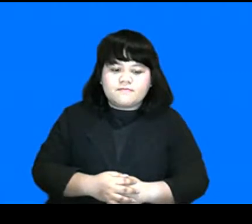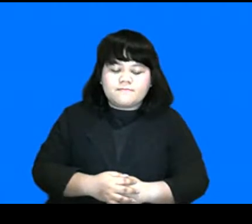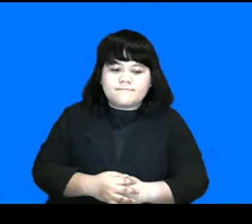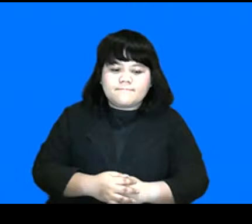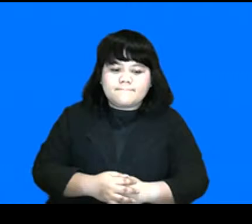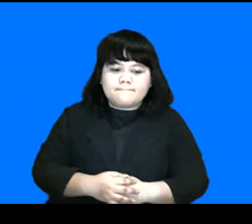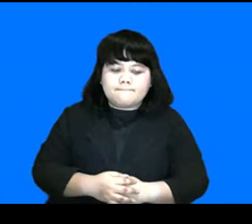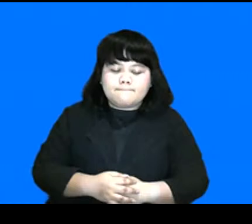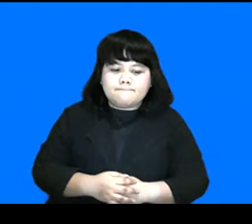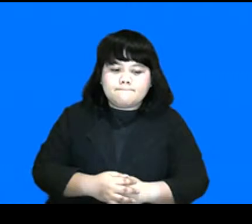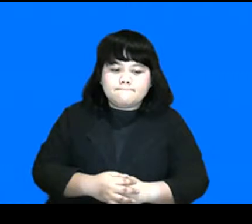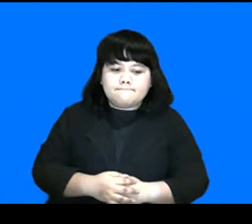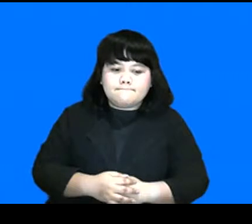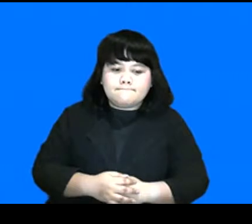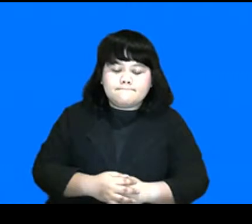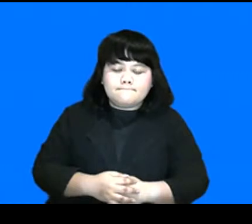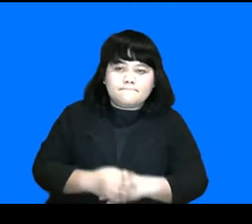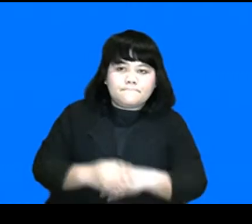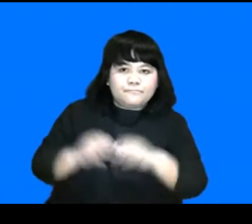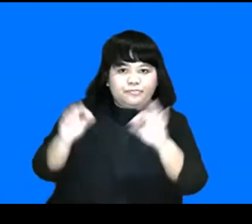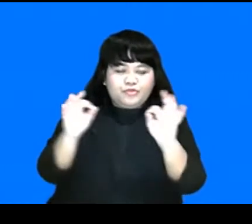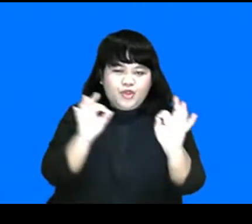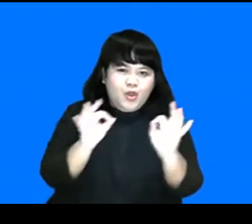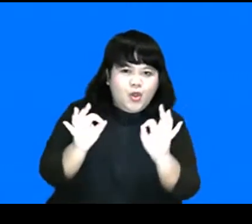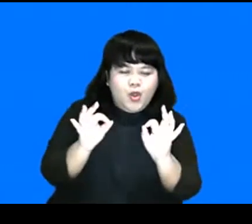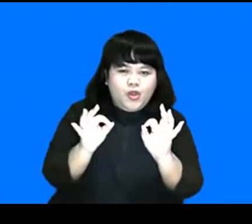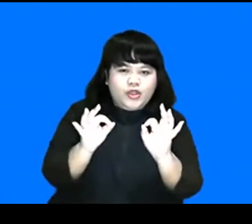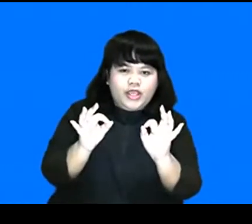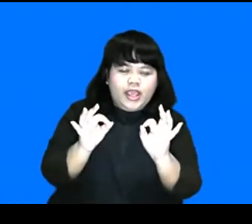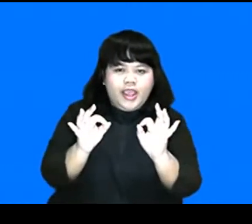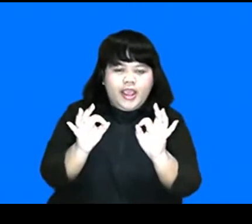Okay, so for 20 minutes each,